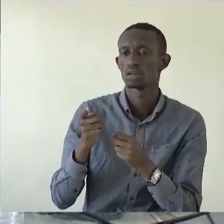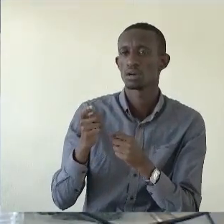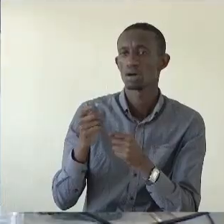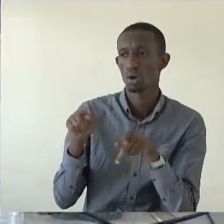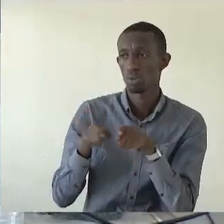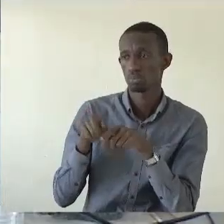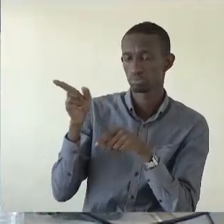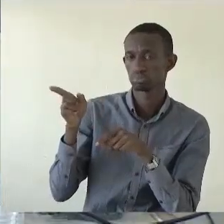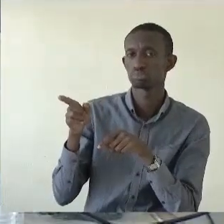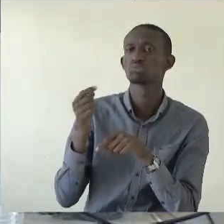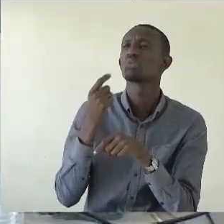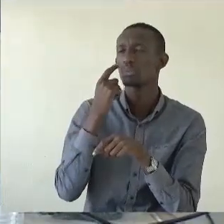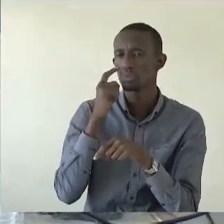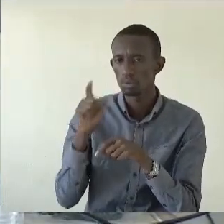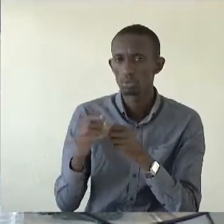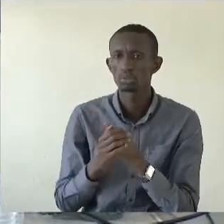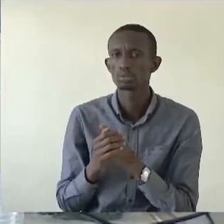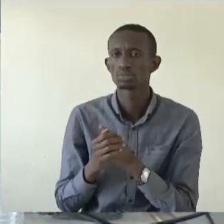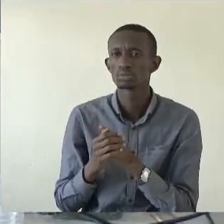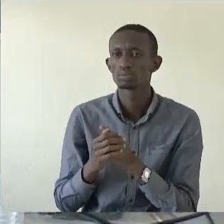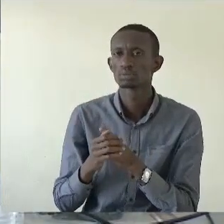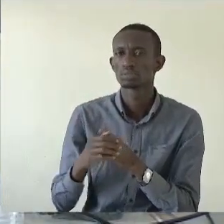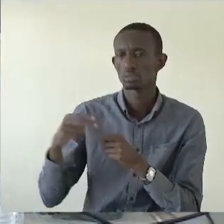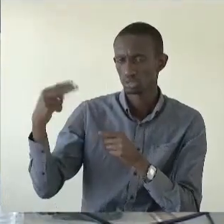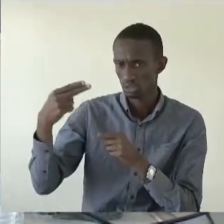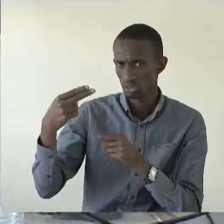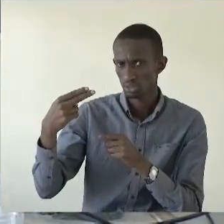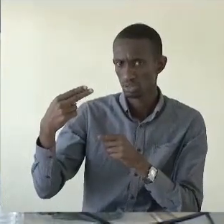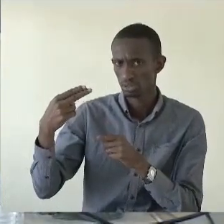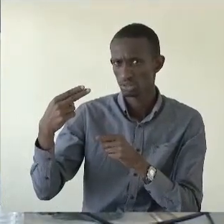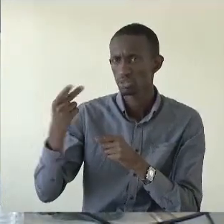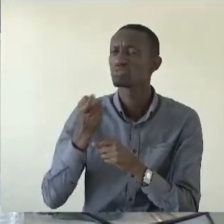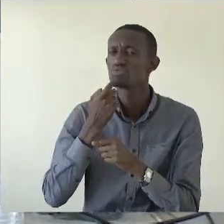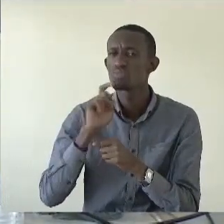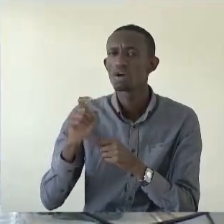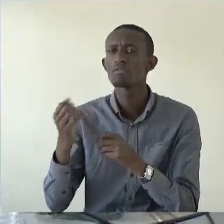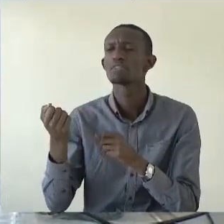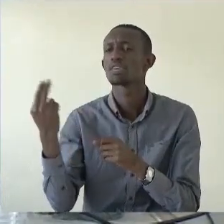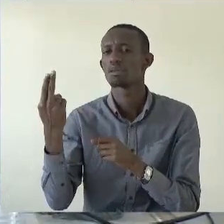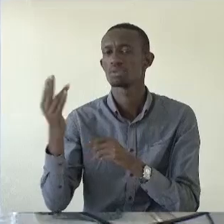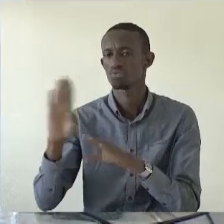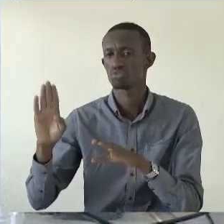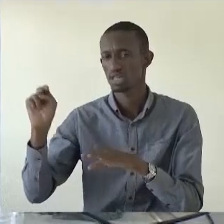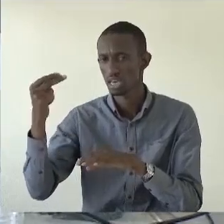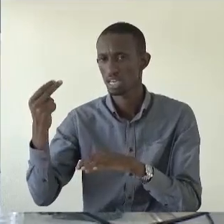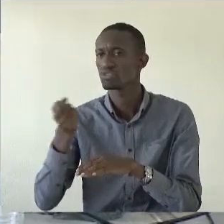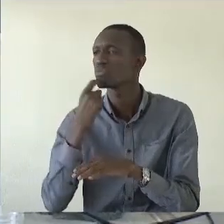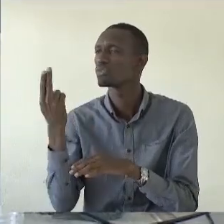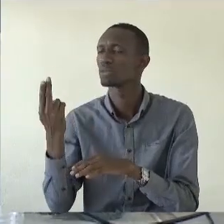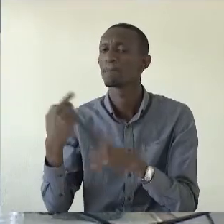the hydrogens to be 2 times, which is 18. But these ones are 12. So it is